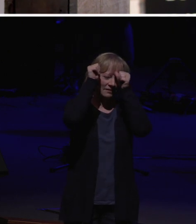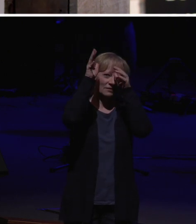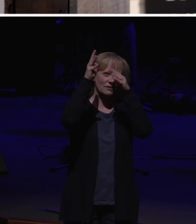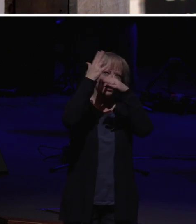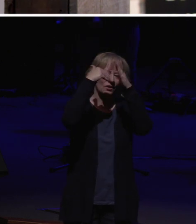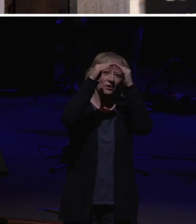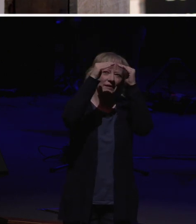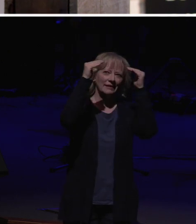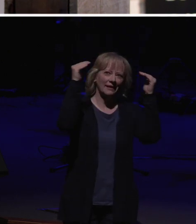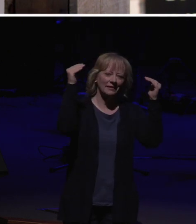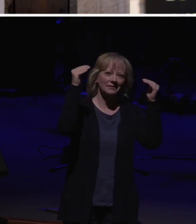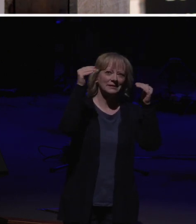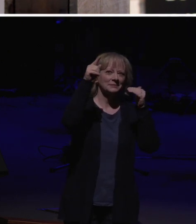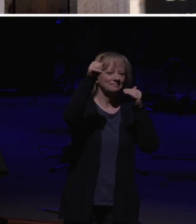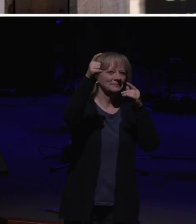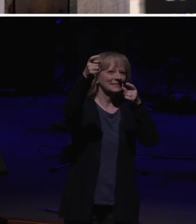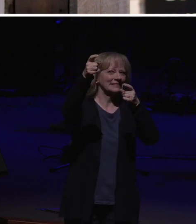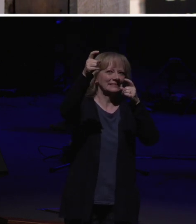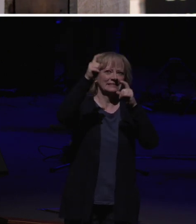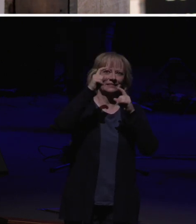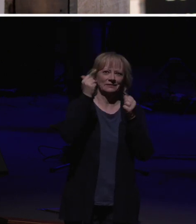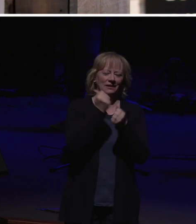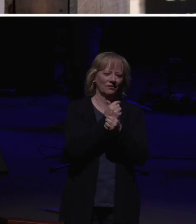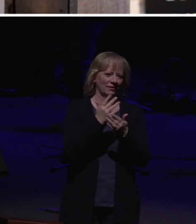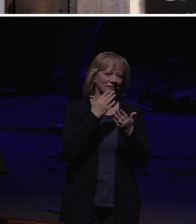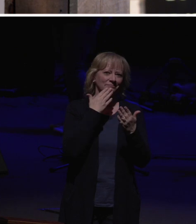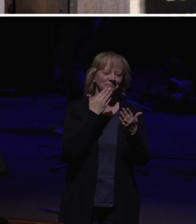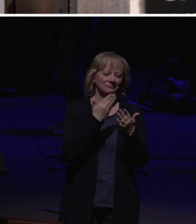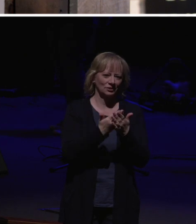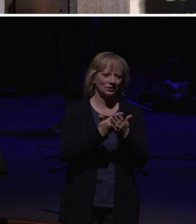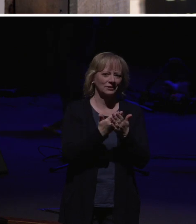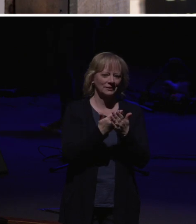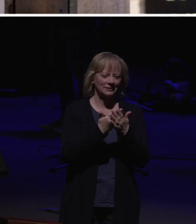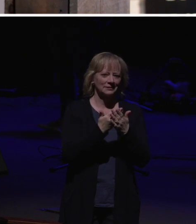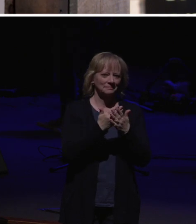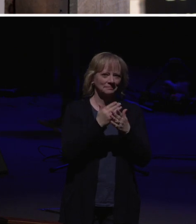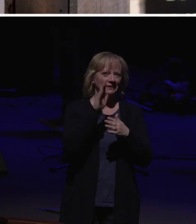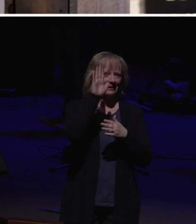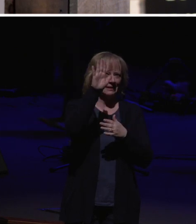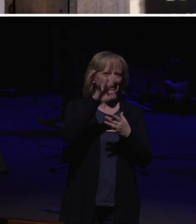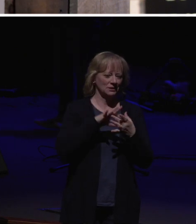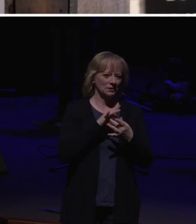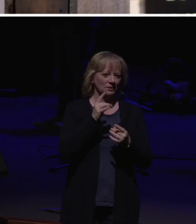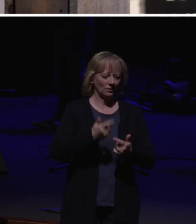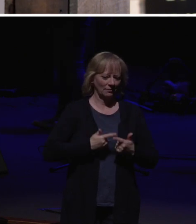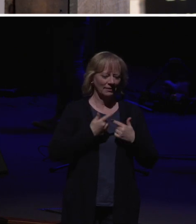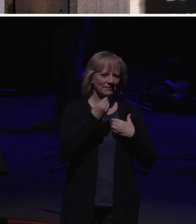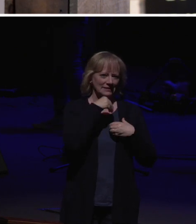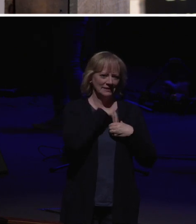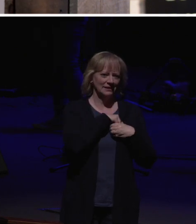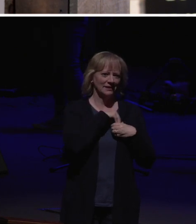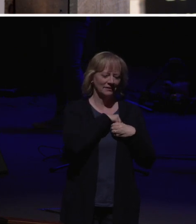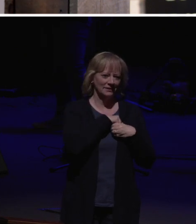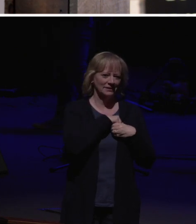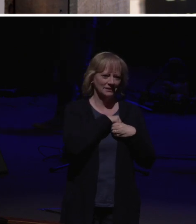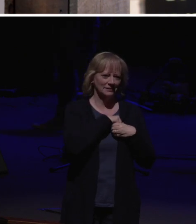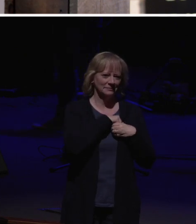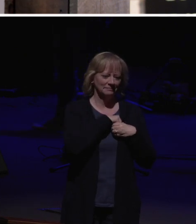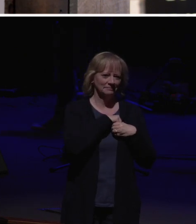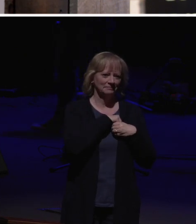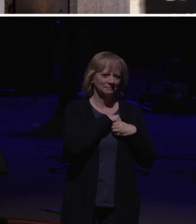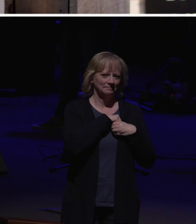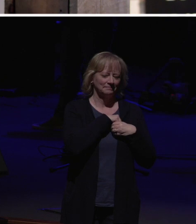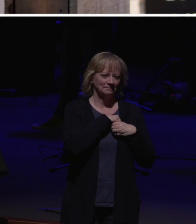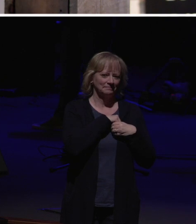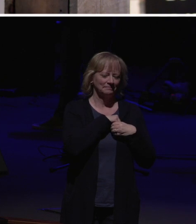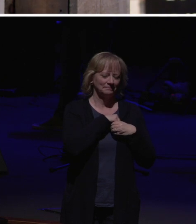from whom all good things come down, and His Spirit that lives inside of us, to empower our worship